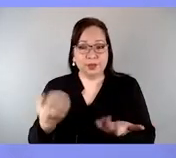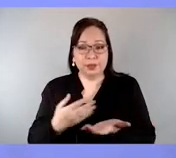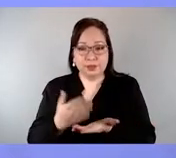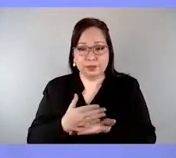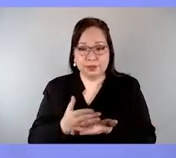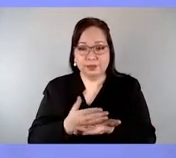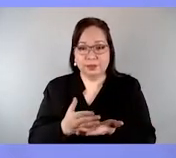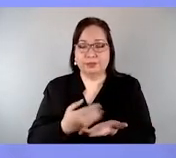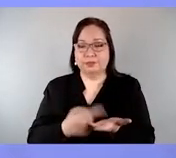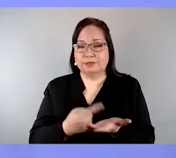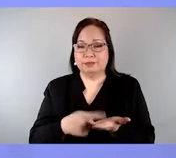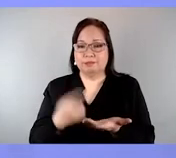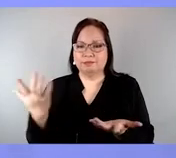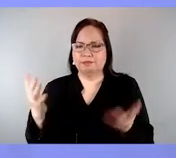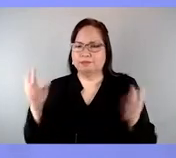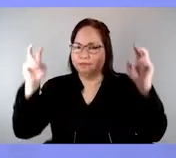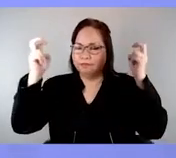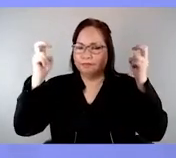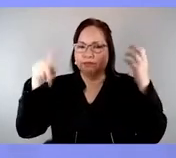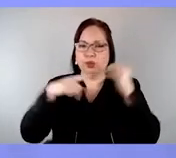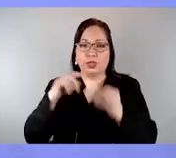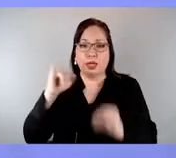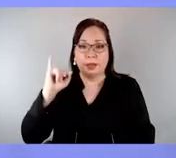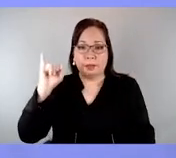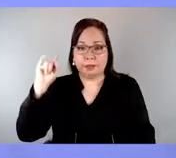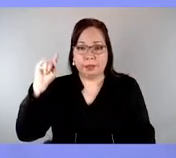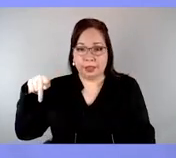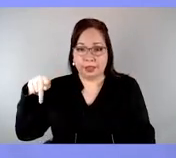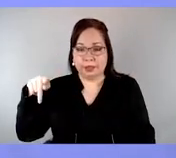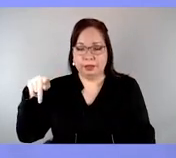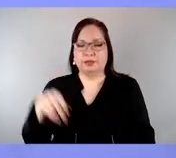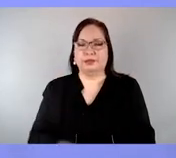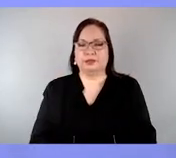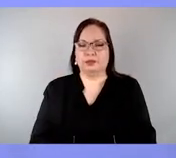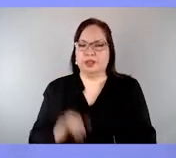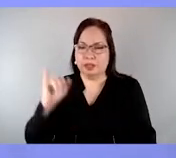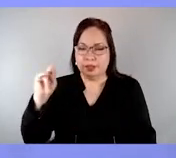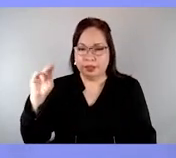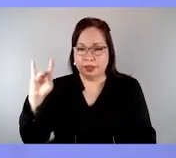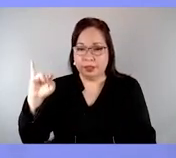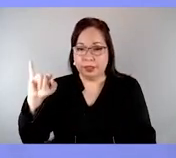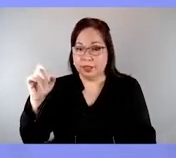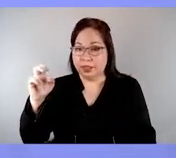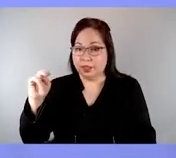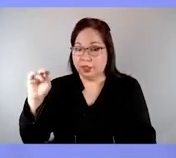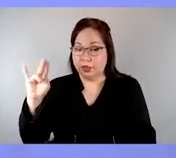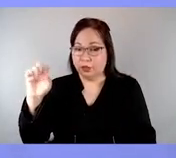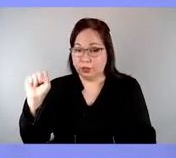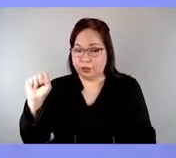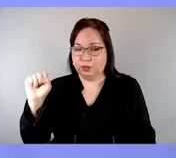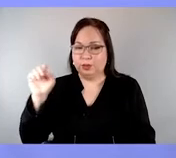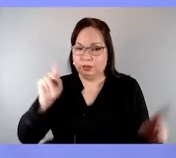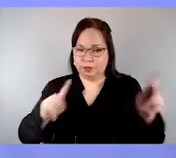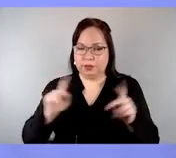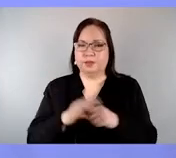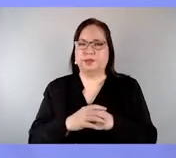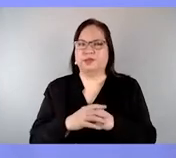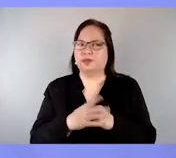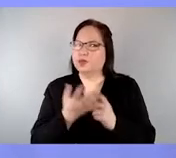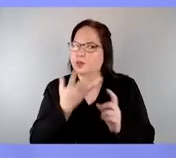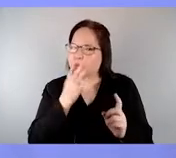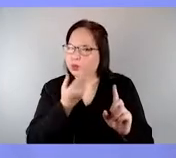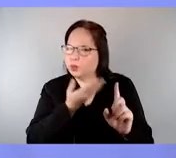matters concerning Indigenous peoples. Who are Indigenous peoples? What are their vulnerabilities?